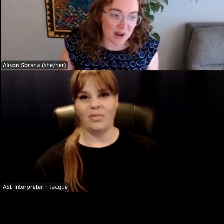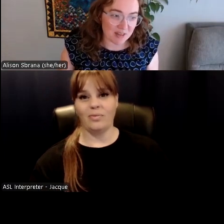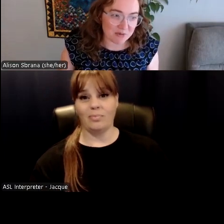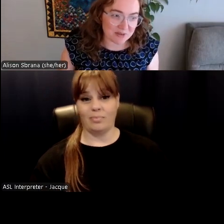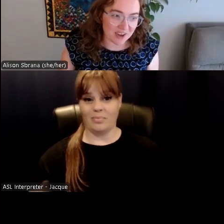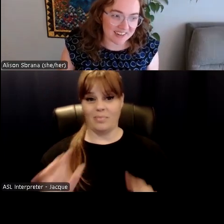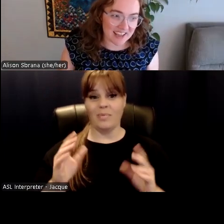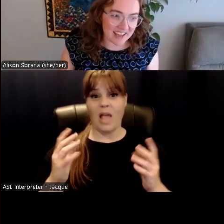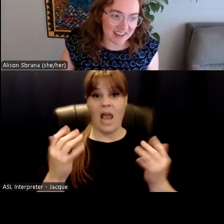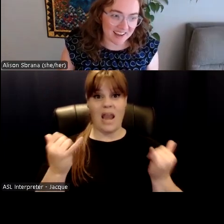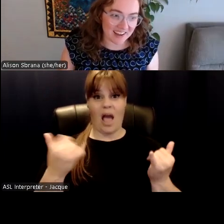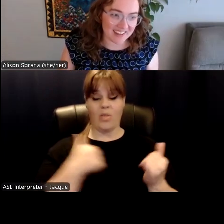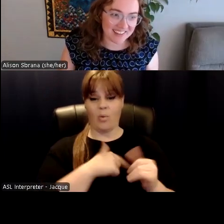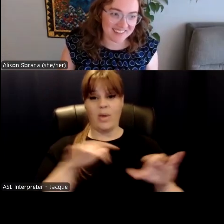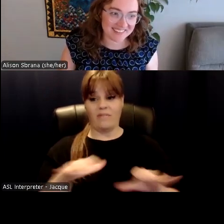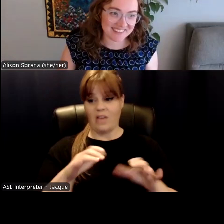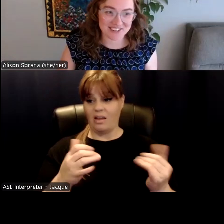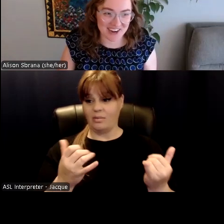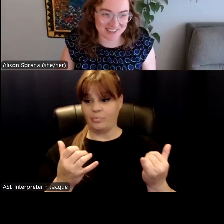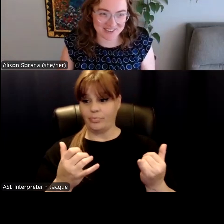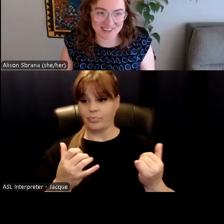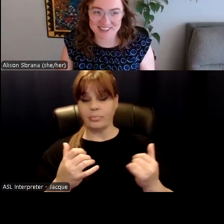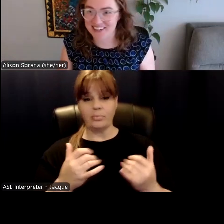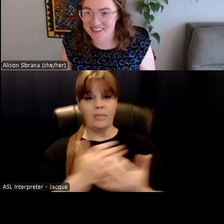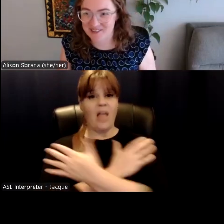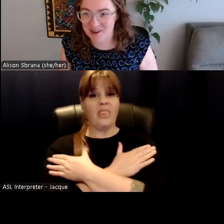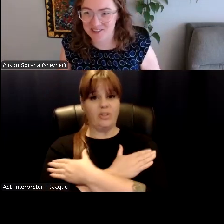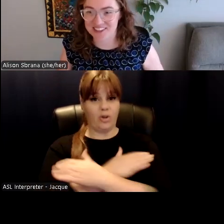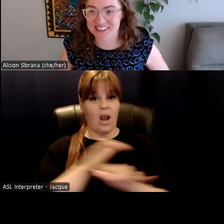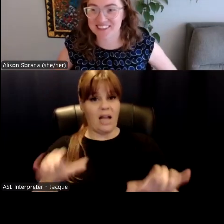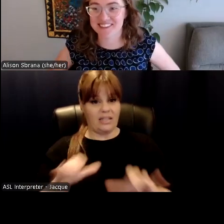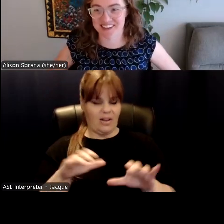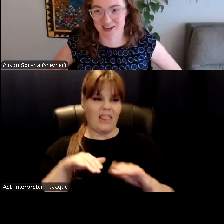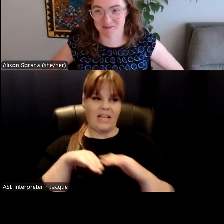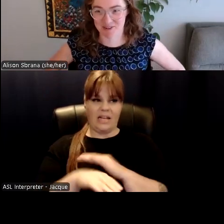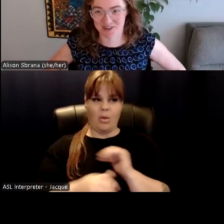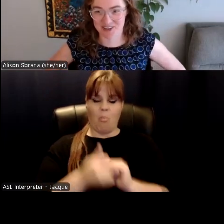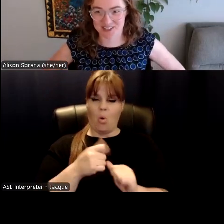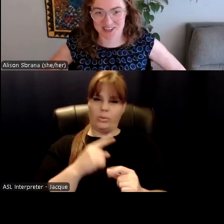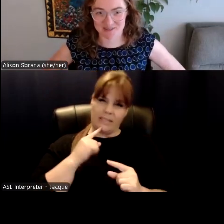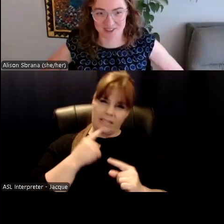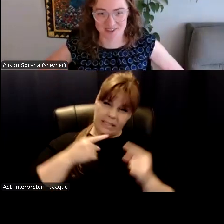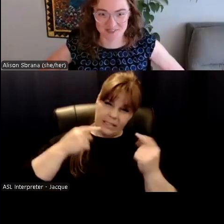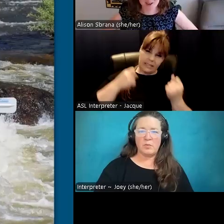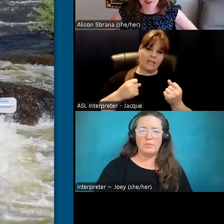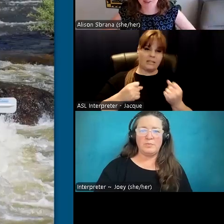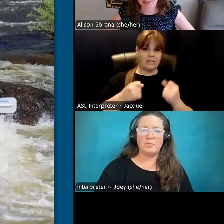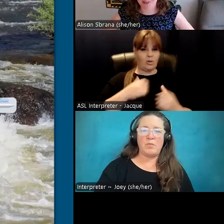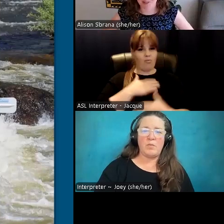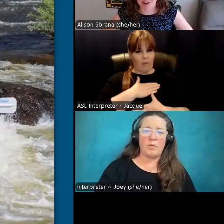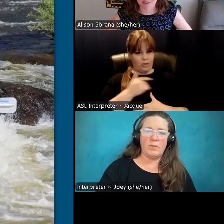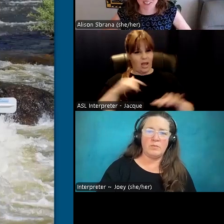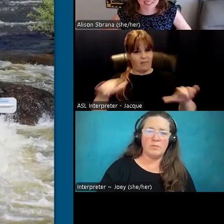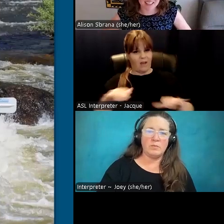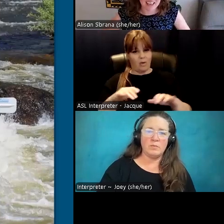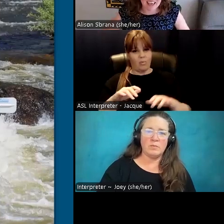So now that we've done a leisure activity, let's get into the most intense adaptive recreation I've done, which is